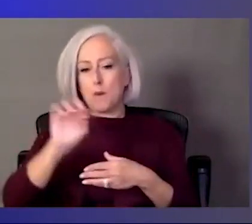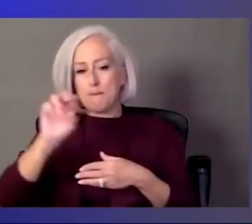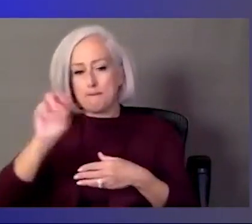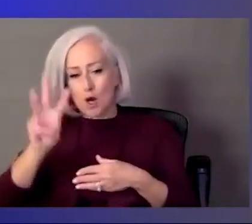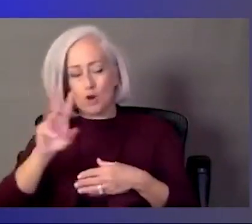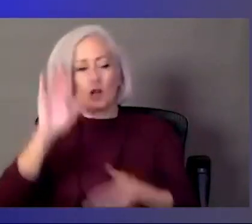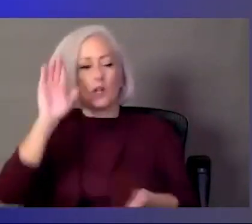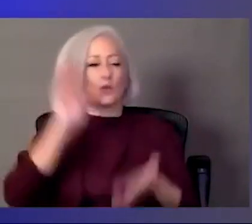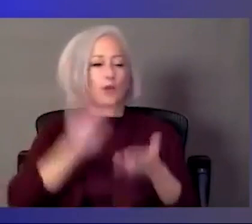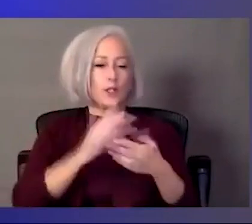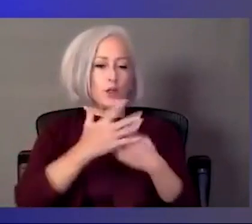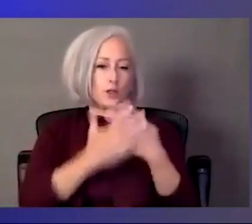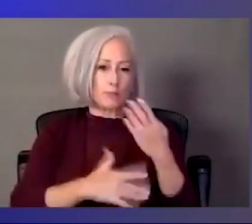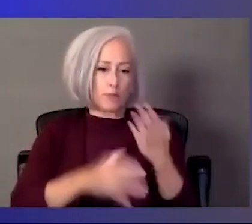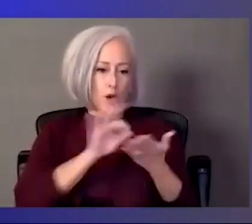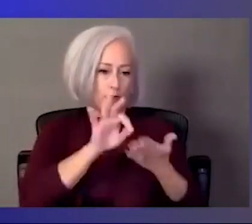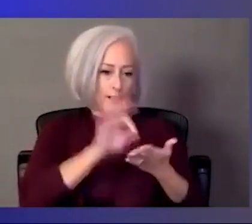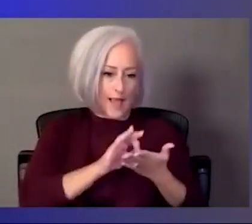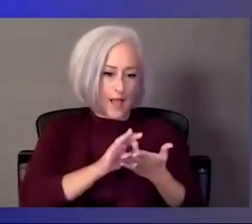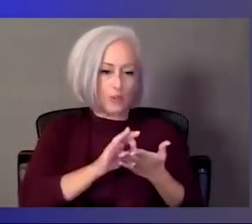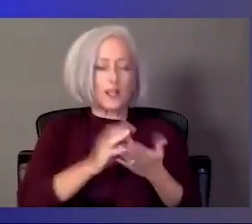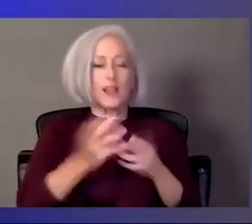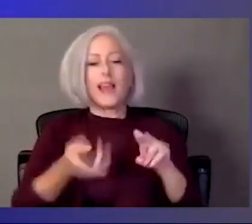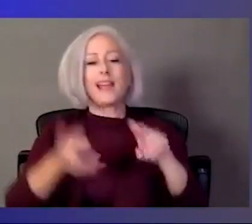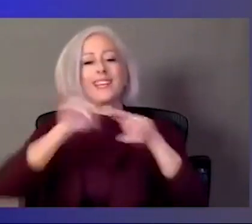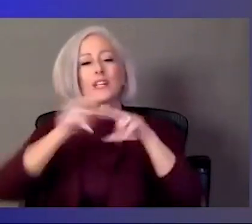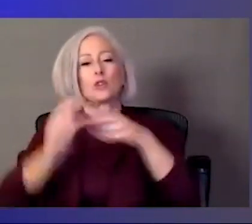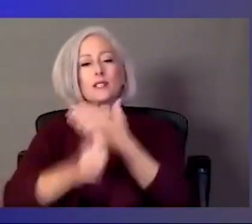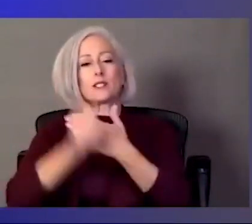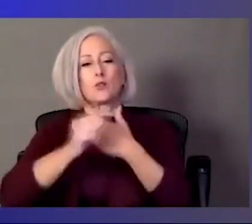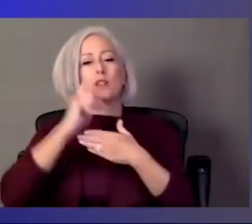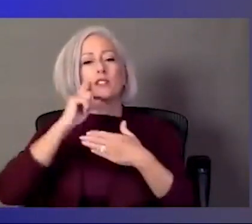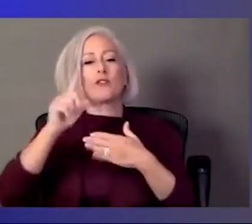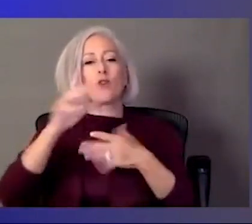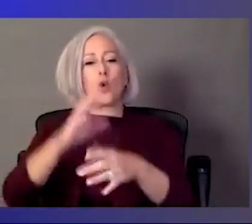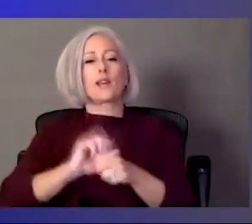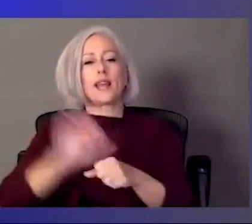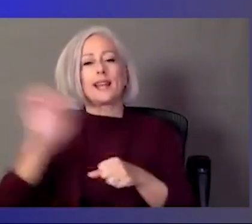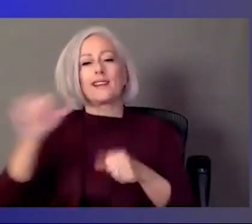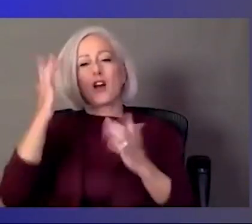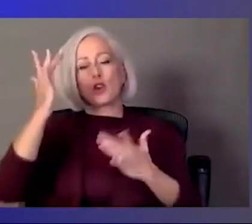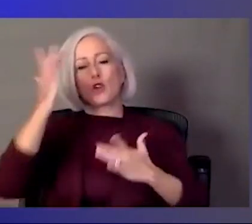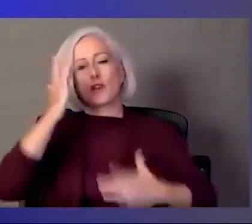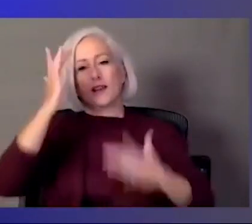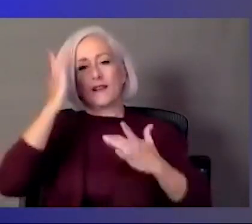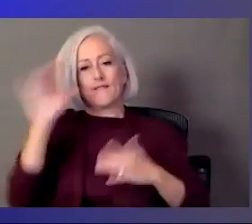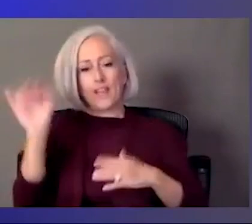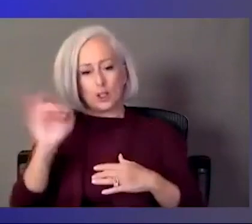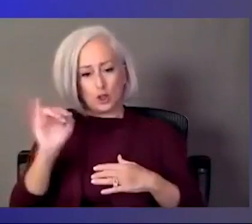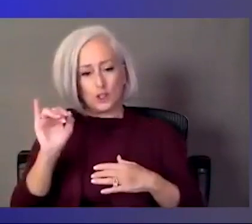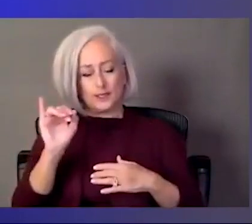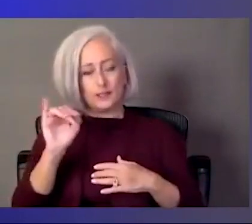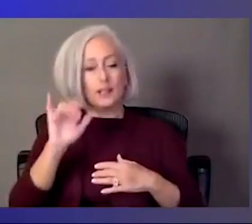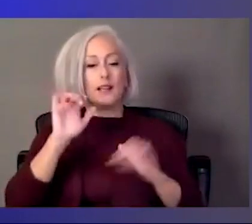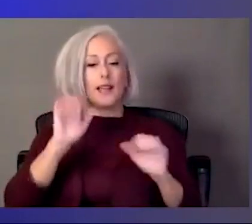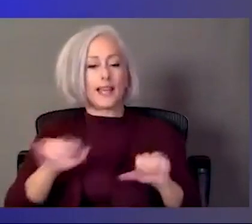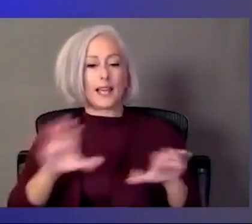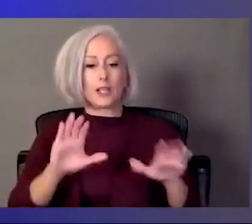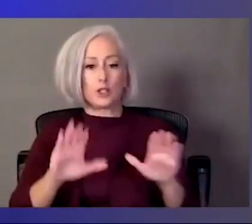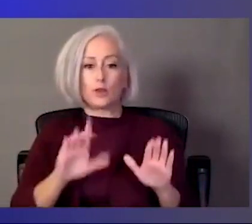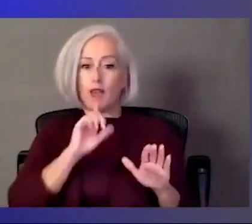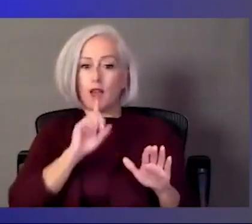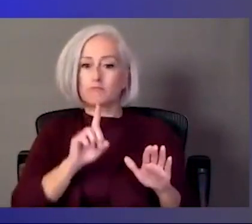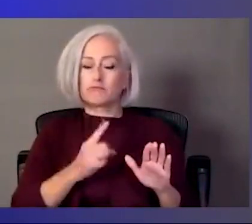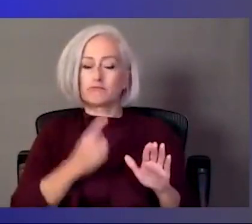patients developing other secondary infections, and can do that quite significantly so. So very,